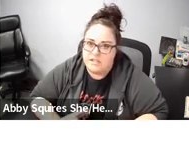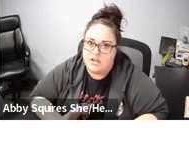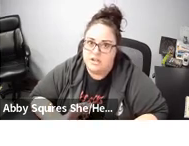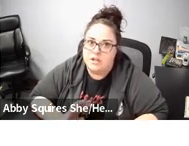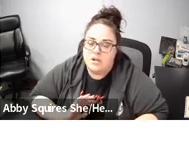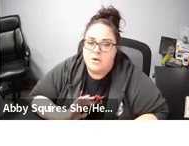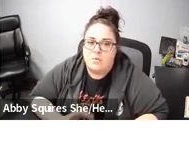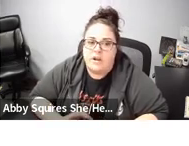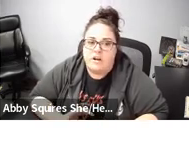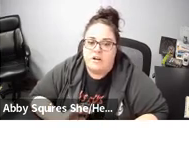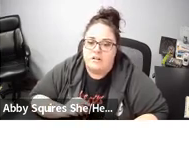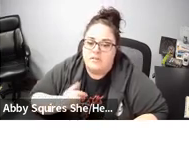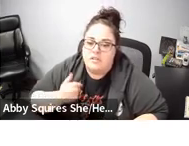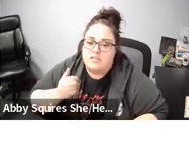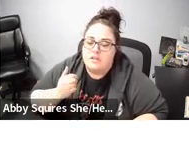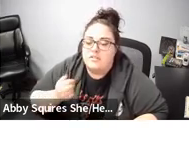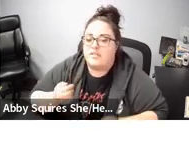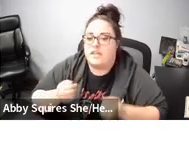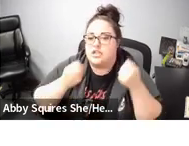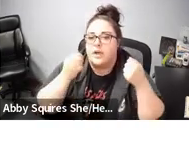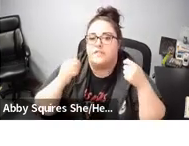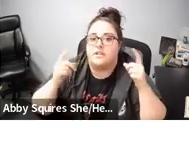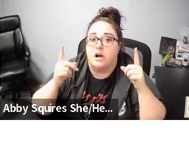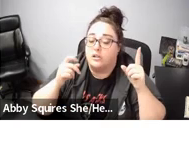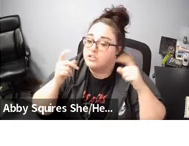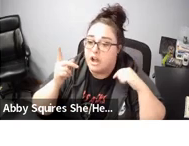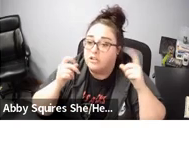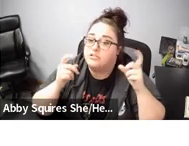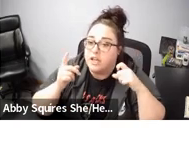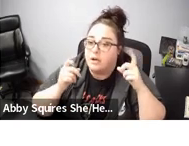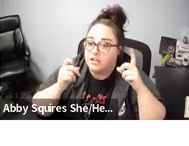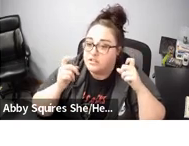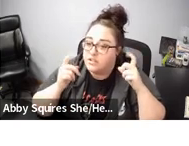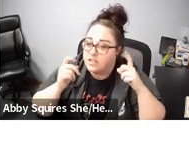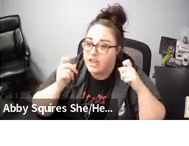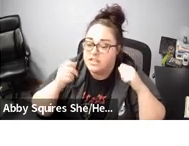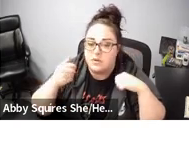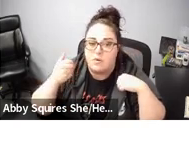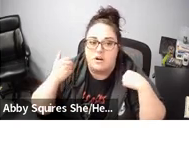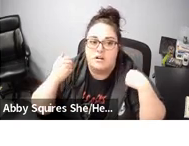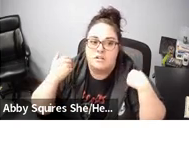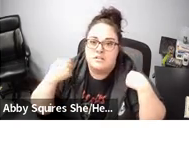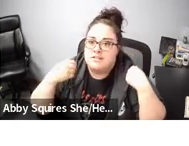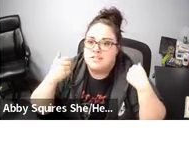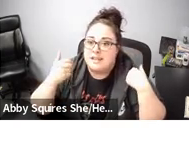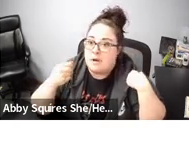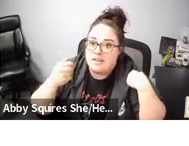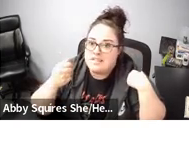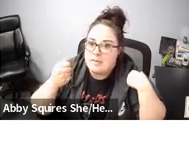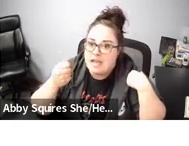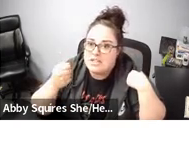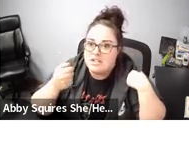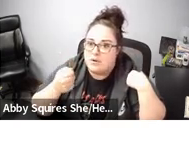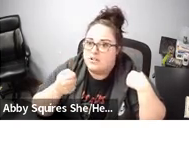accessibility feature where some of the things you have to alternate buttons really fast or just like